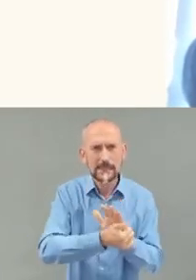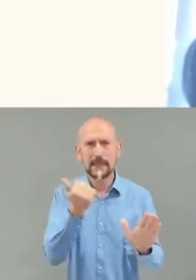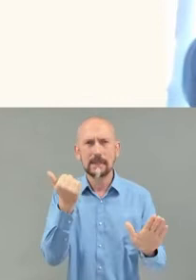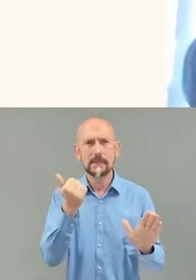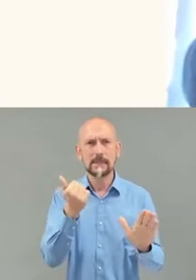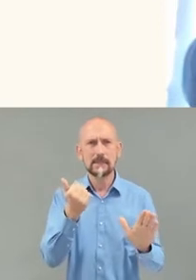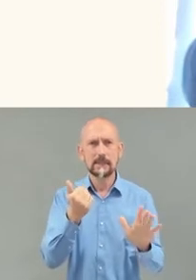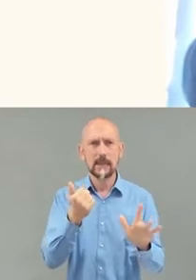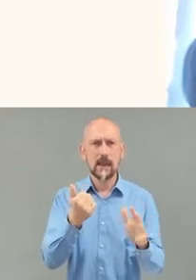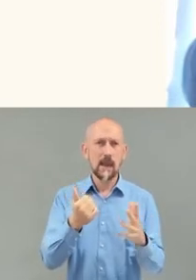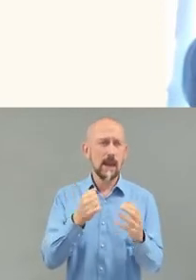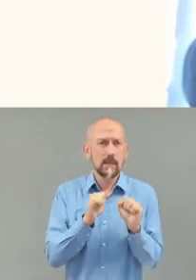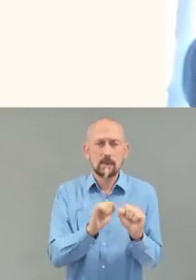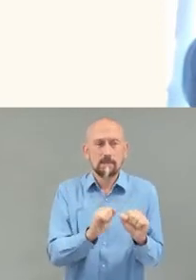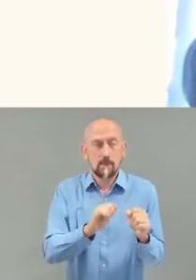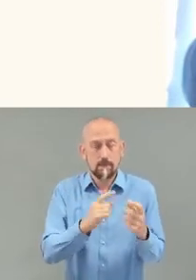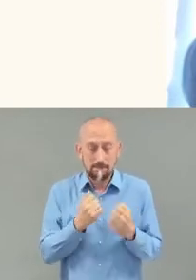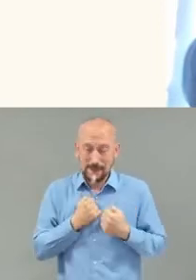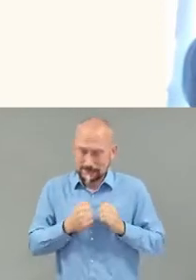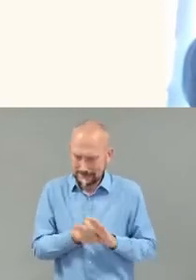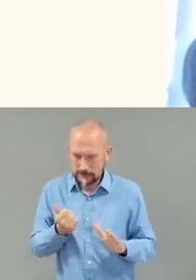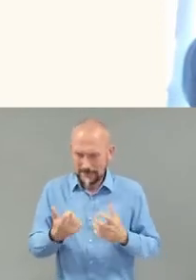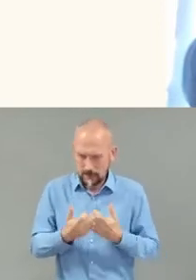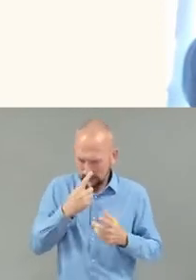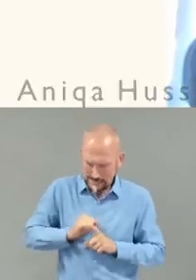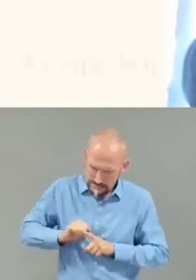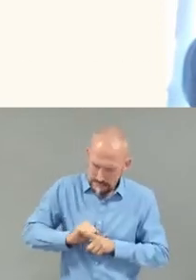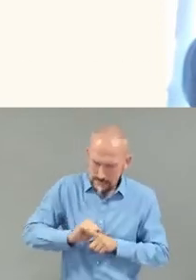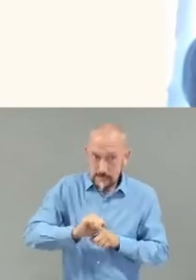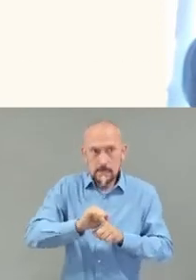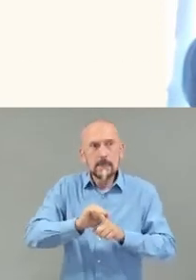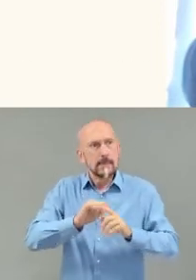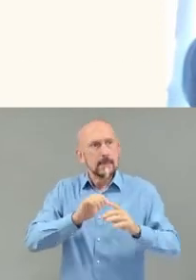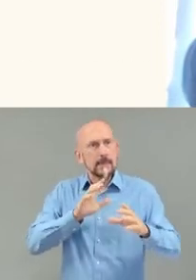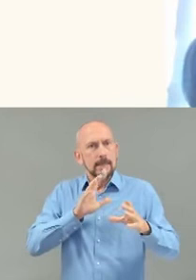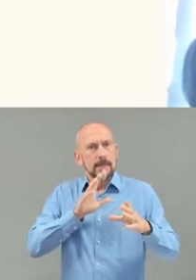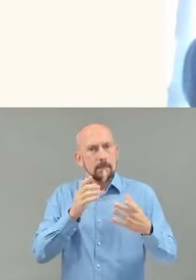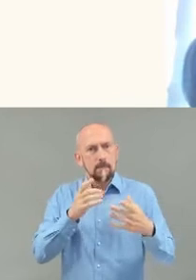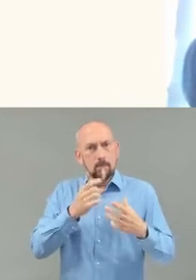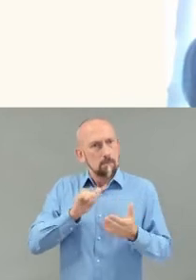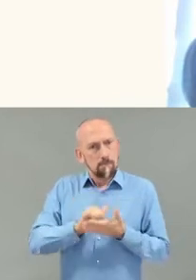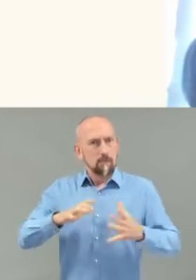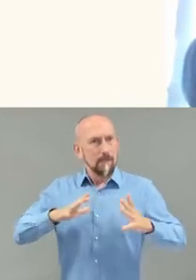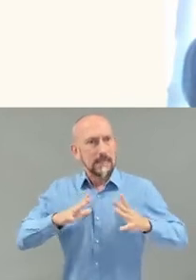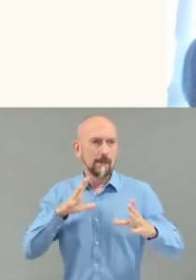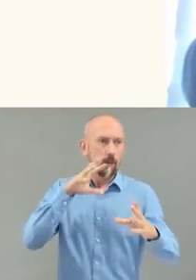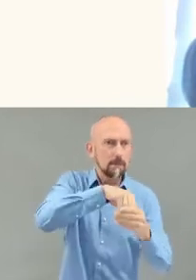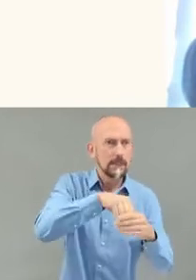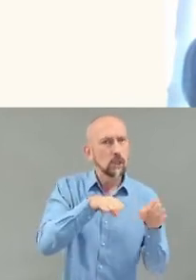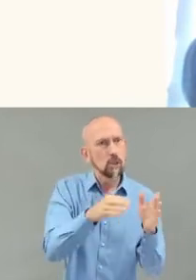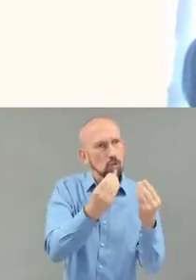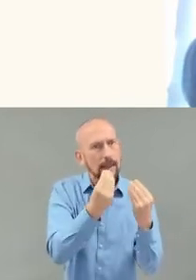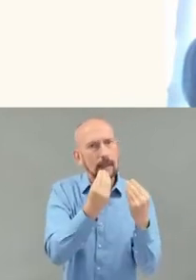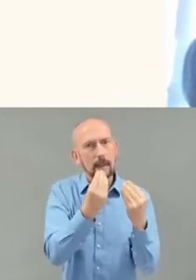and what I need to work on that'll make me a better candidate for training. I hope to get a bit of